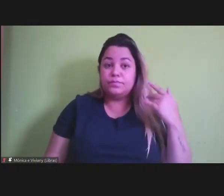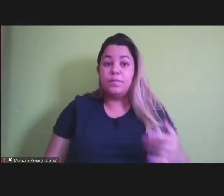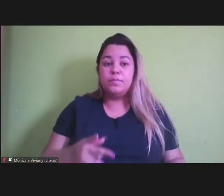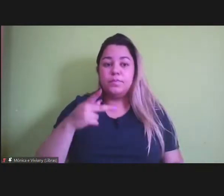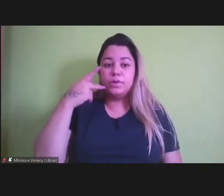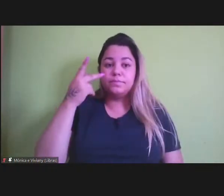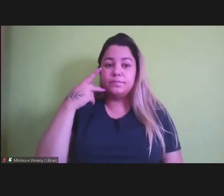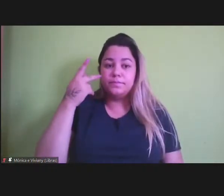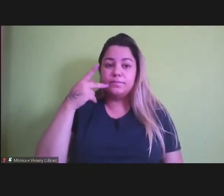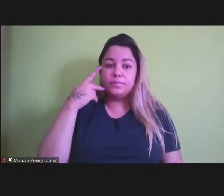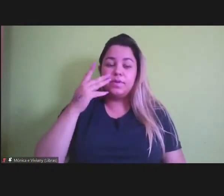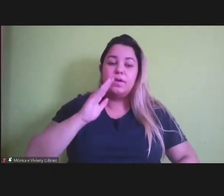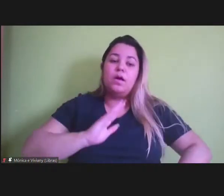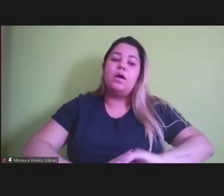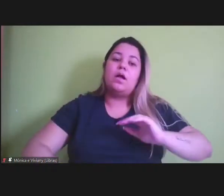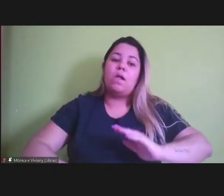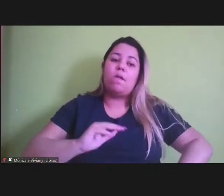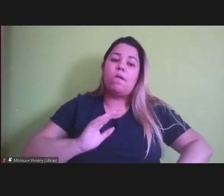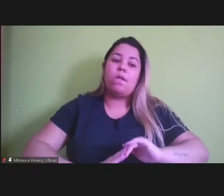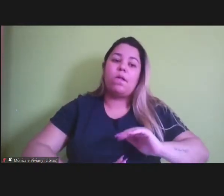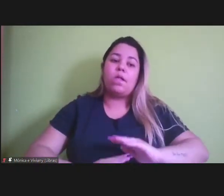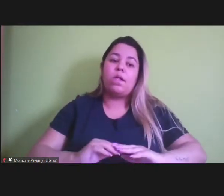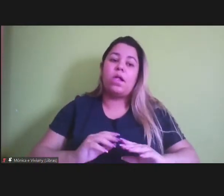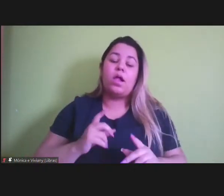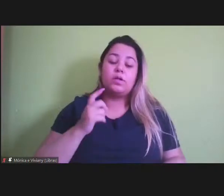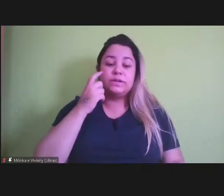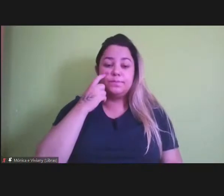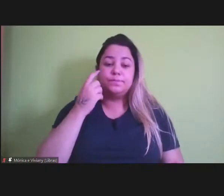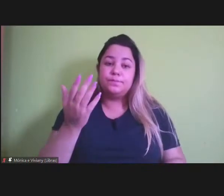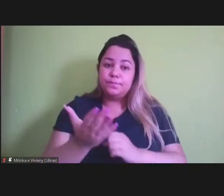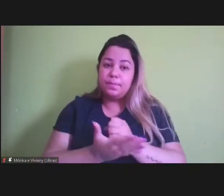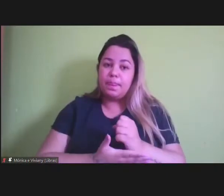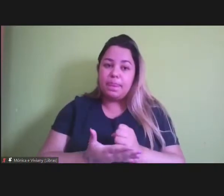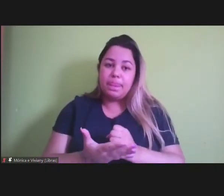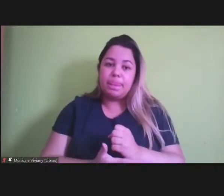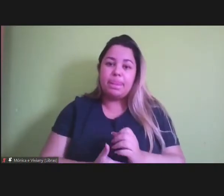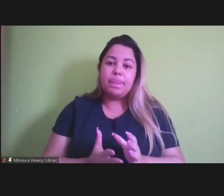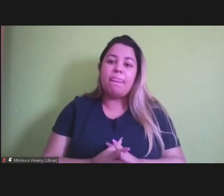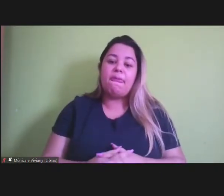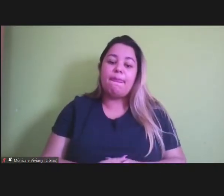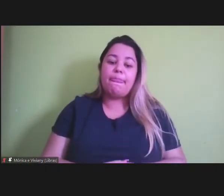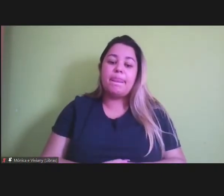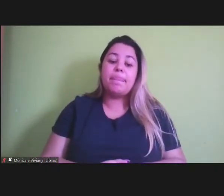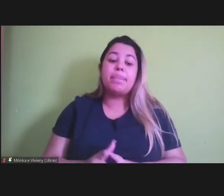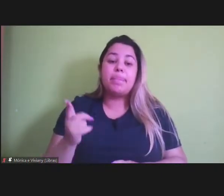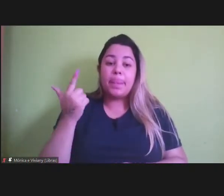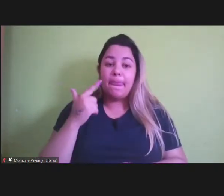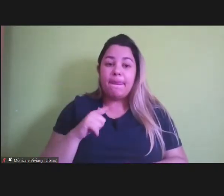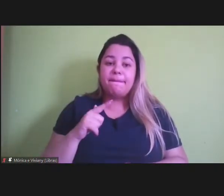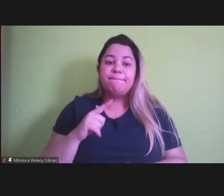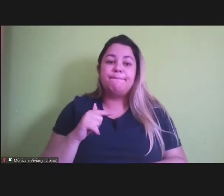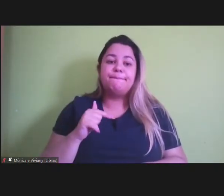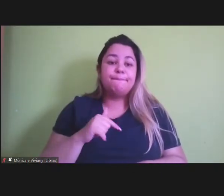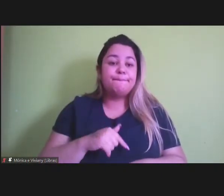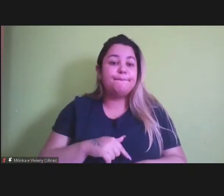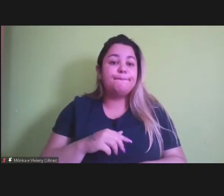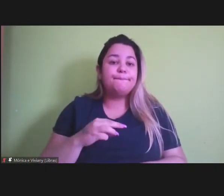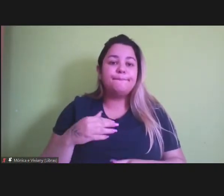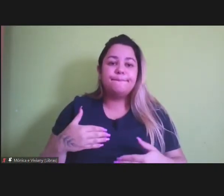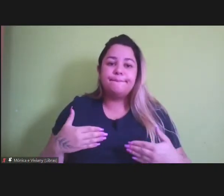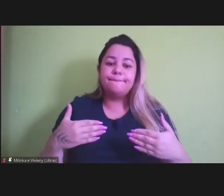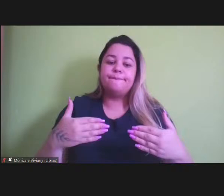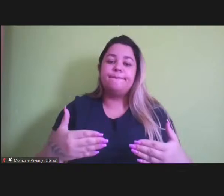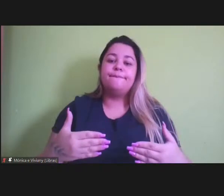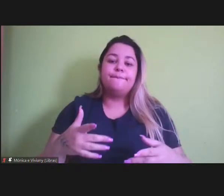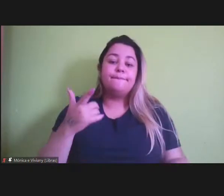was incorporated in the policies in practice in the day-to-day basis of the basic care. And in another moment, the